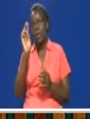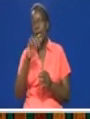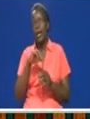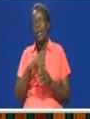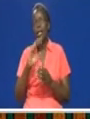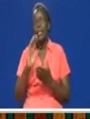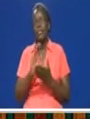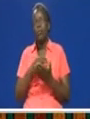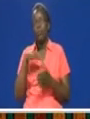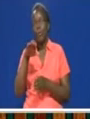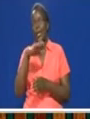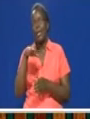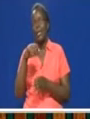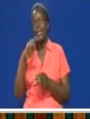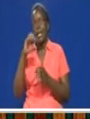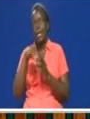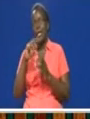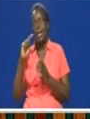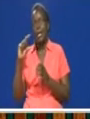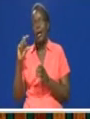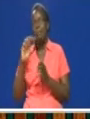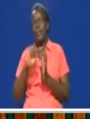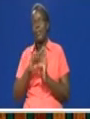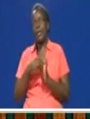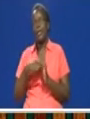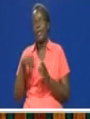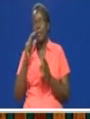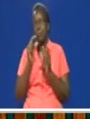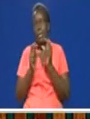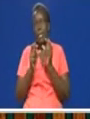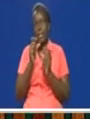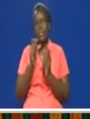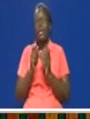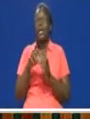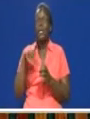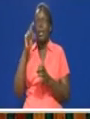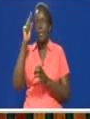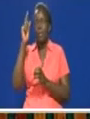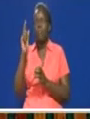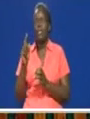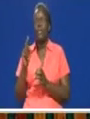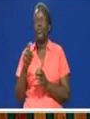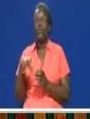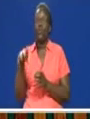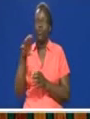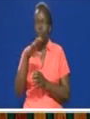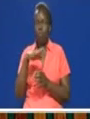some of the areas in grammar that can be tested in an examination